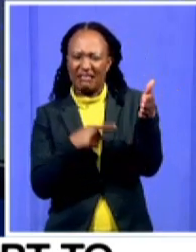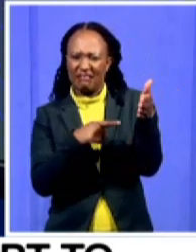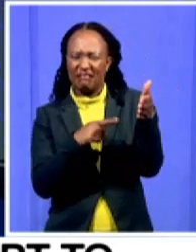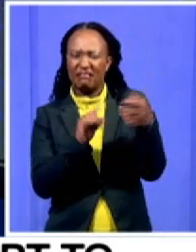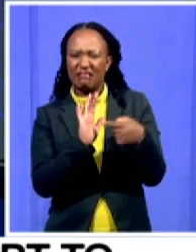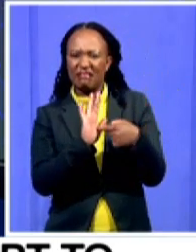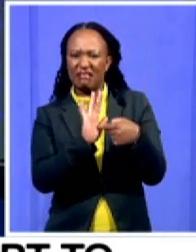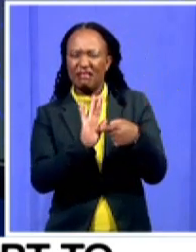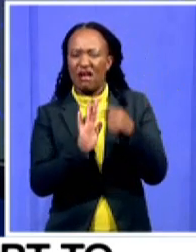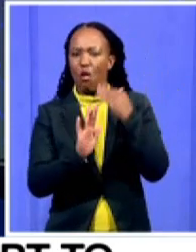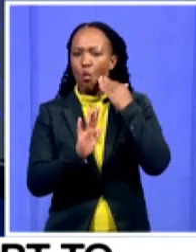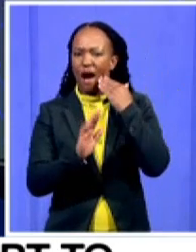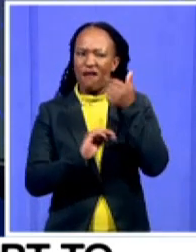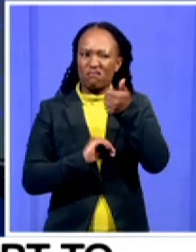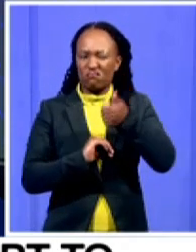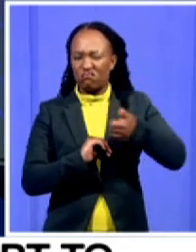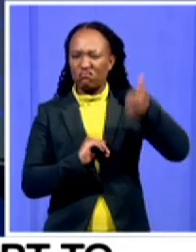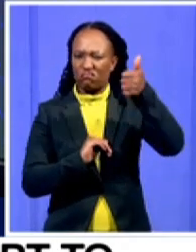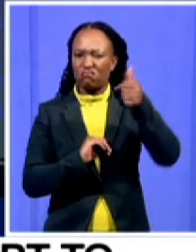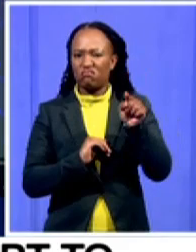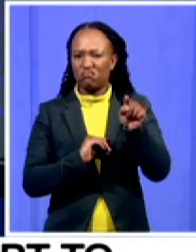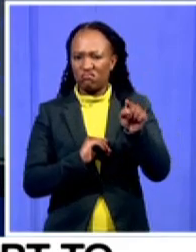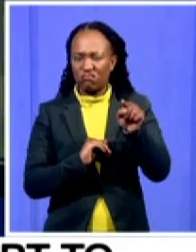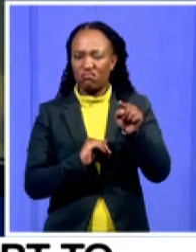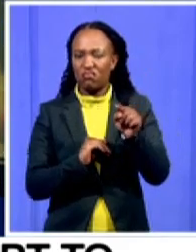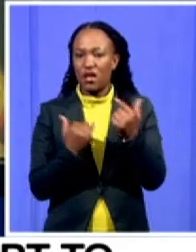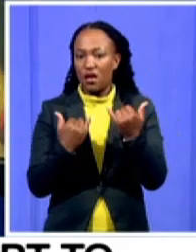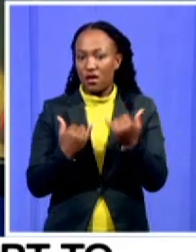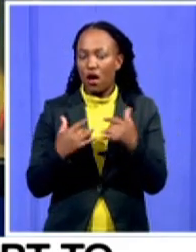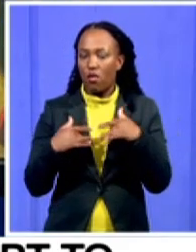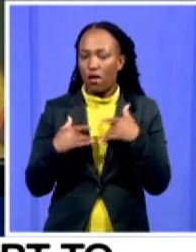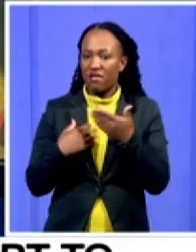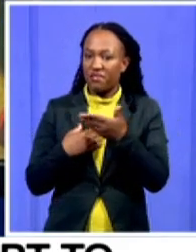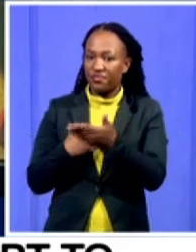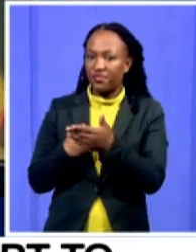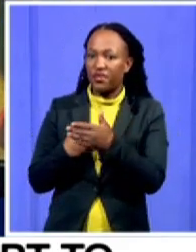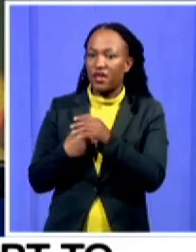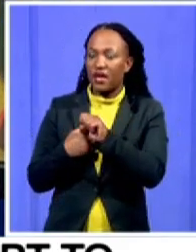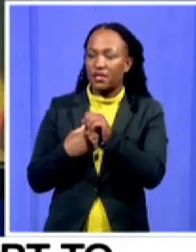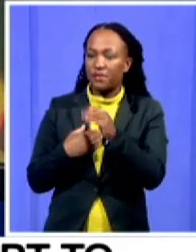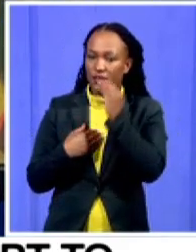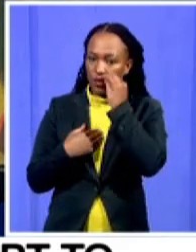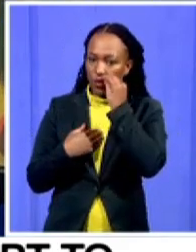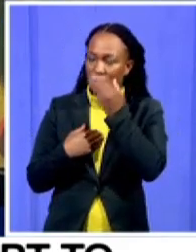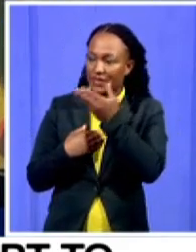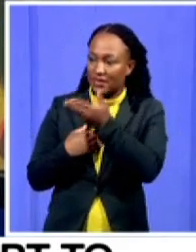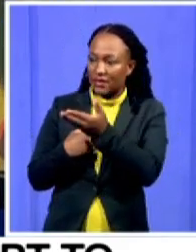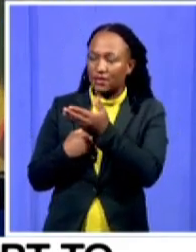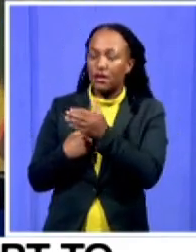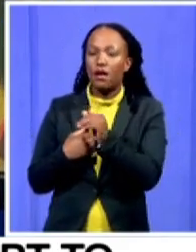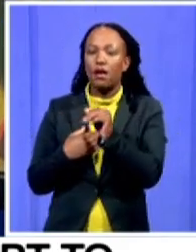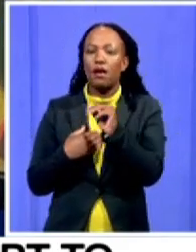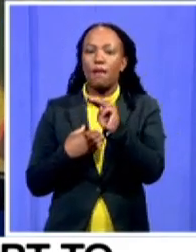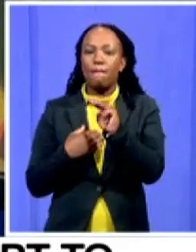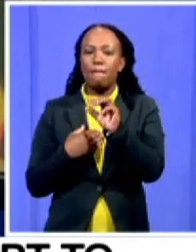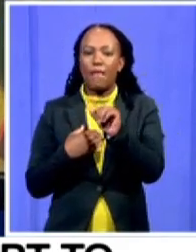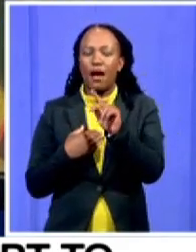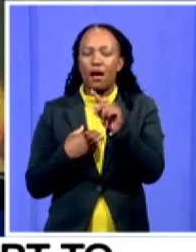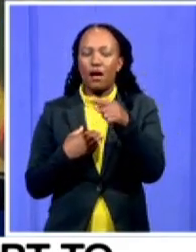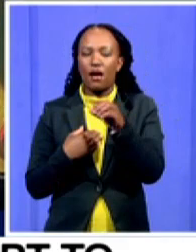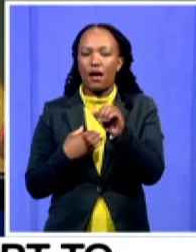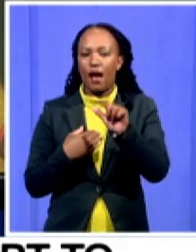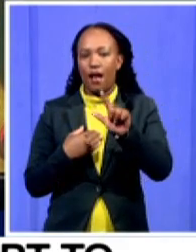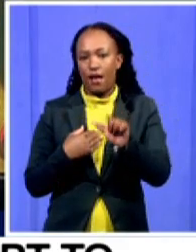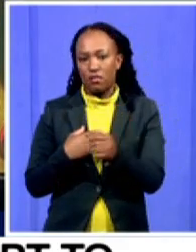white supremacy. For more on this story, let's cross live now to SABC News reporter Makhala Masiteng. A very good morning to you, Makhala. What can